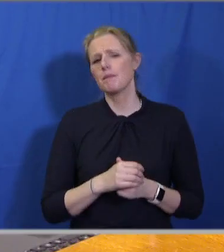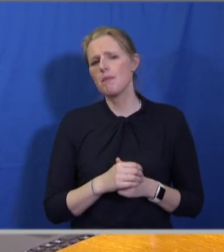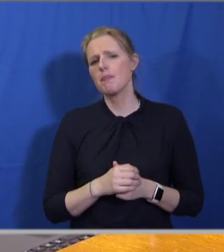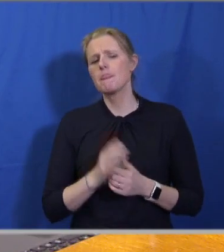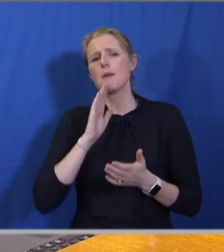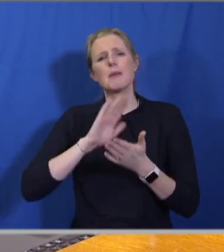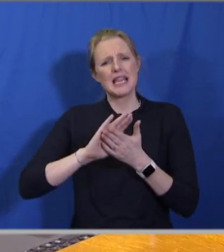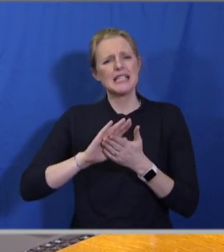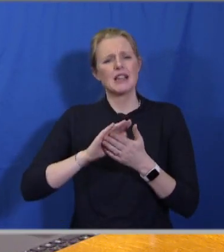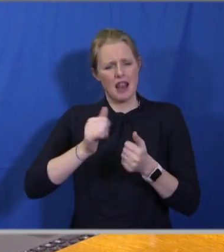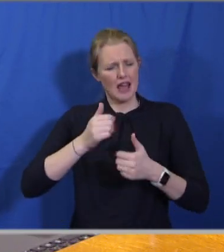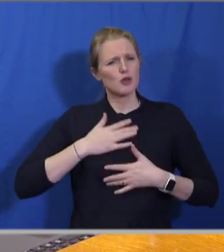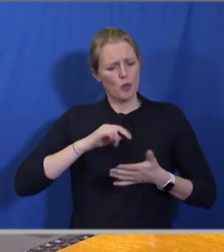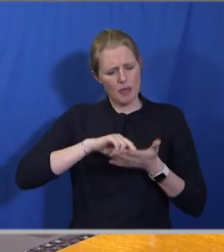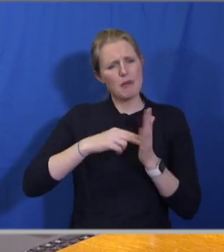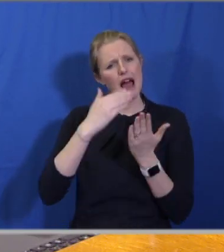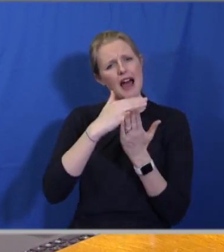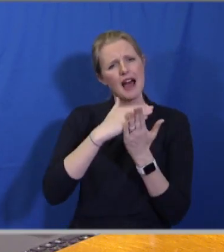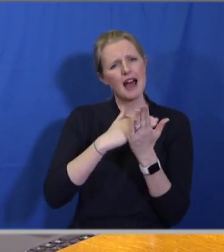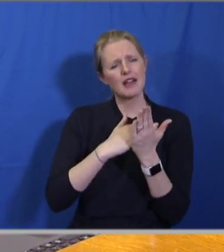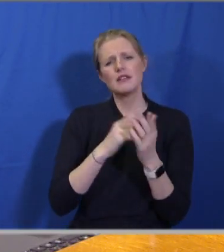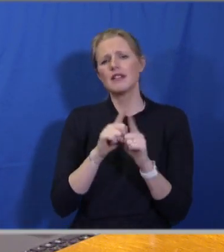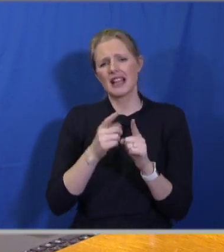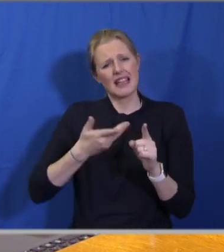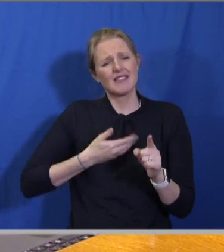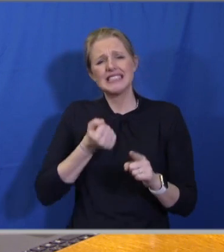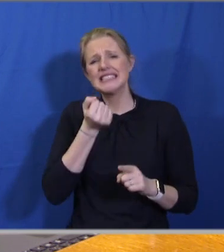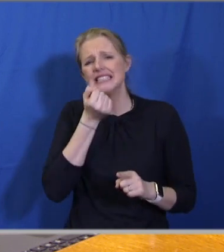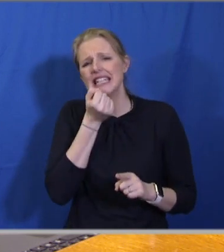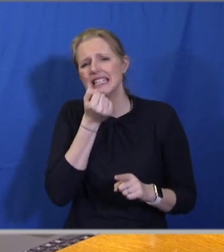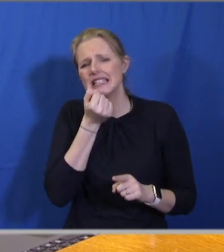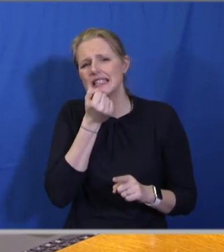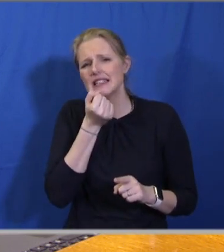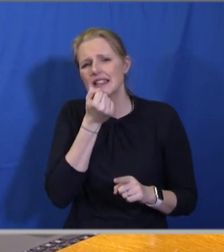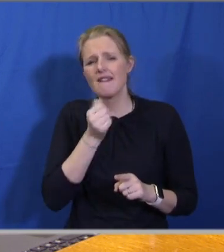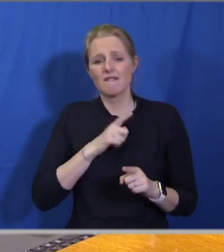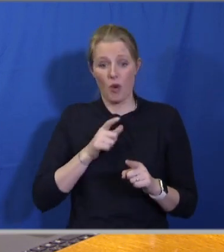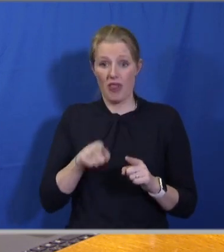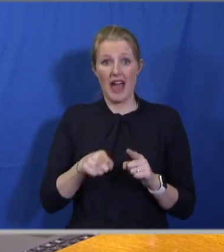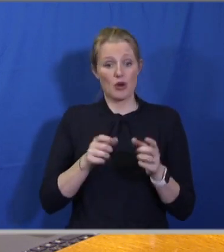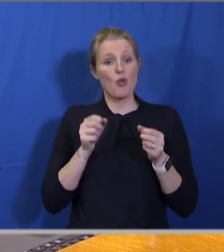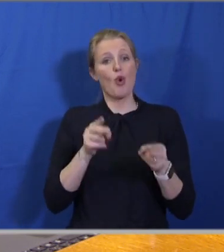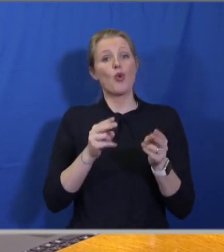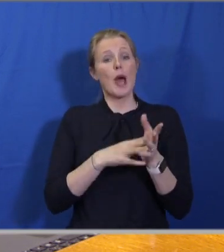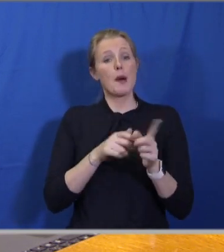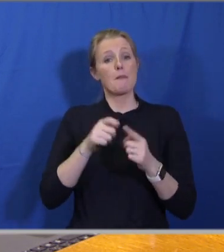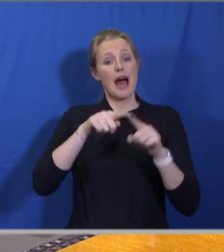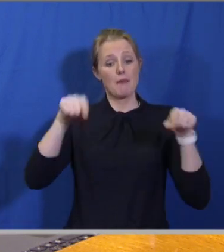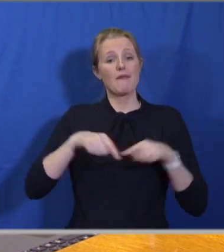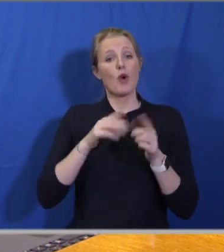information of the planning that's going on. Also, can you give us a date, Gerard, for when the roadmap will be published for MDT